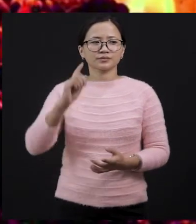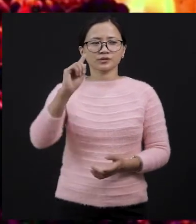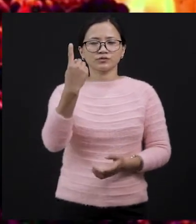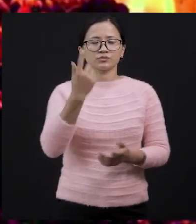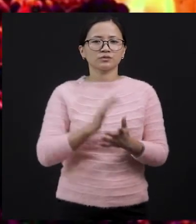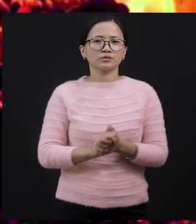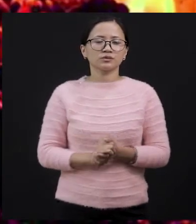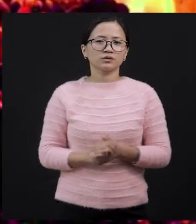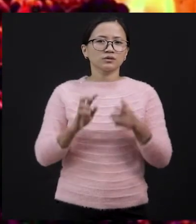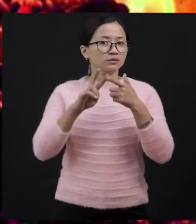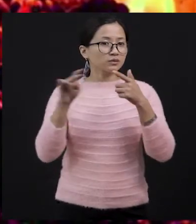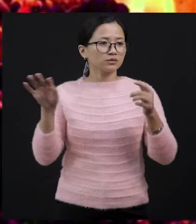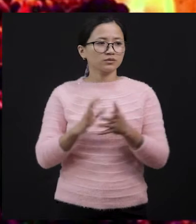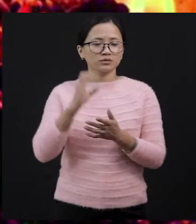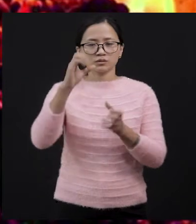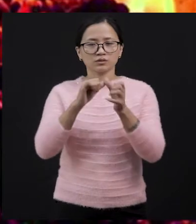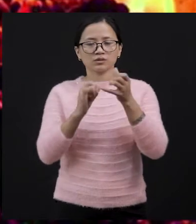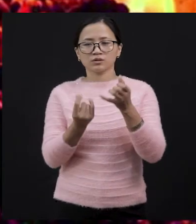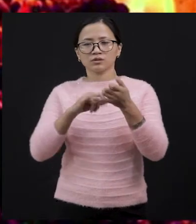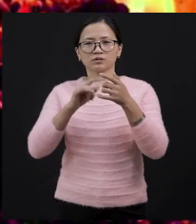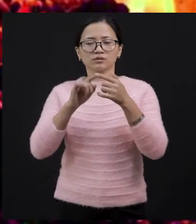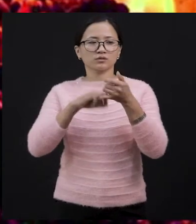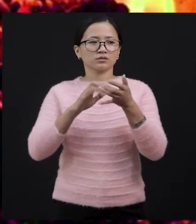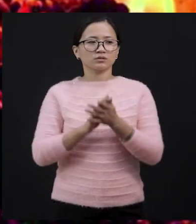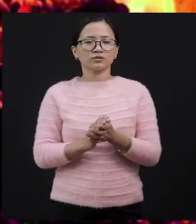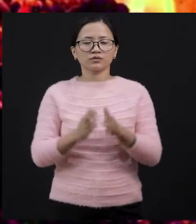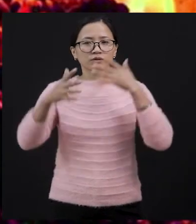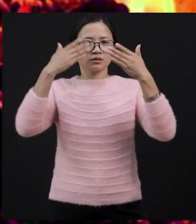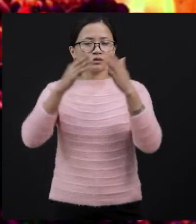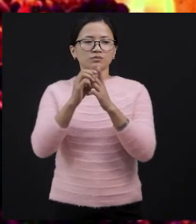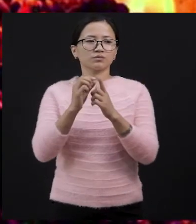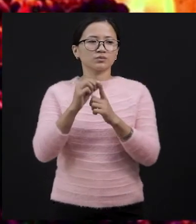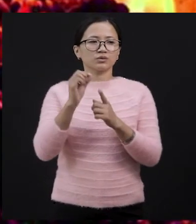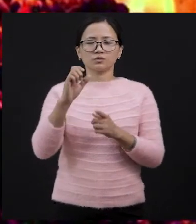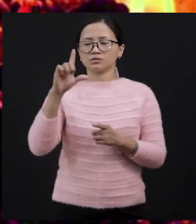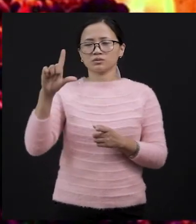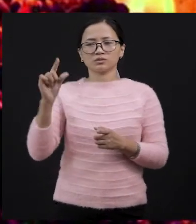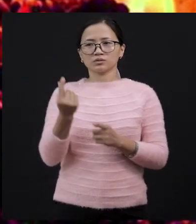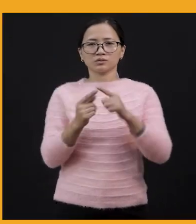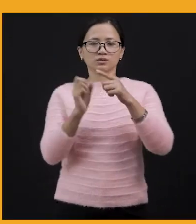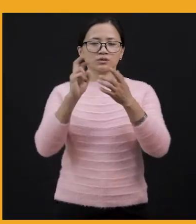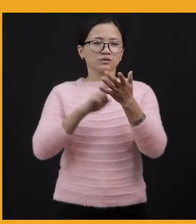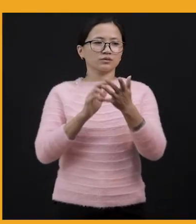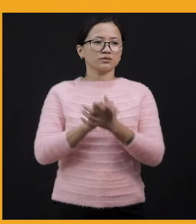first type, the causes of air pollution that we are going to study would be